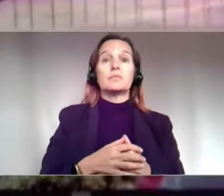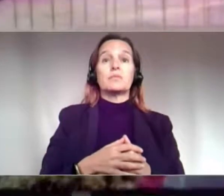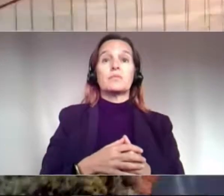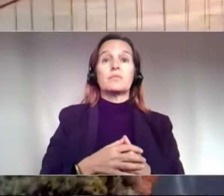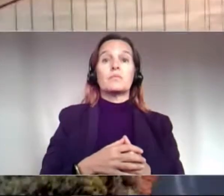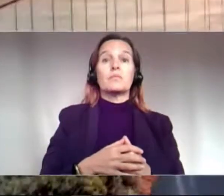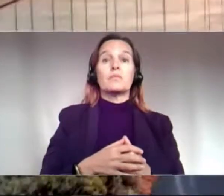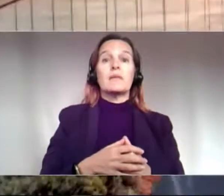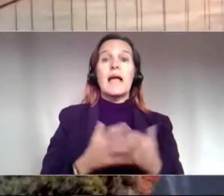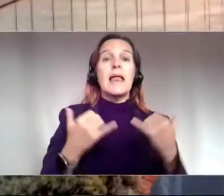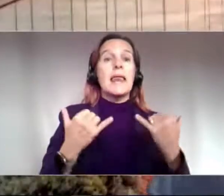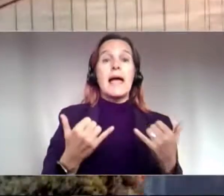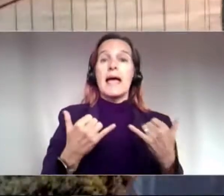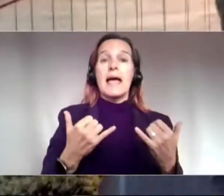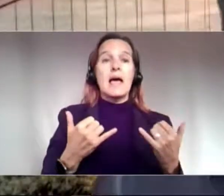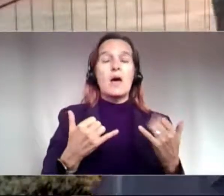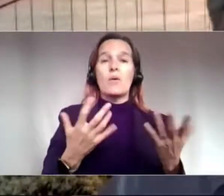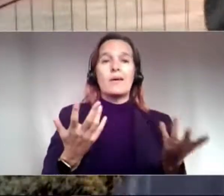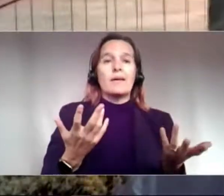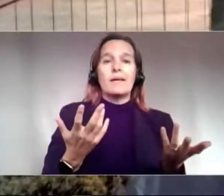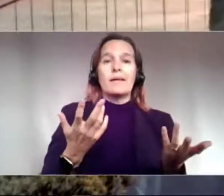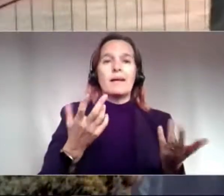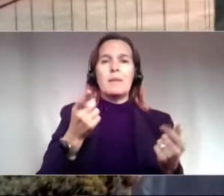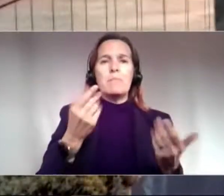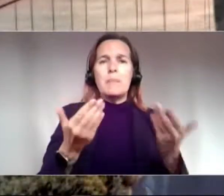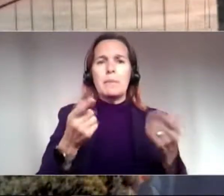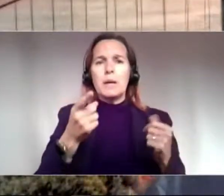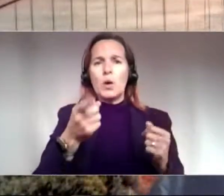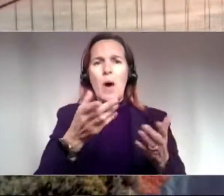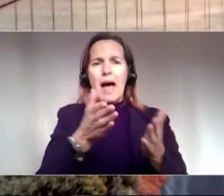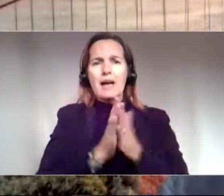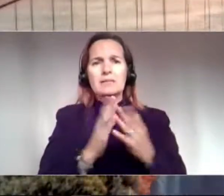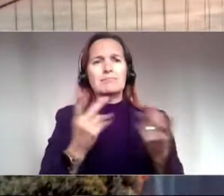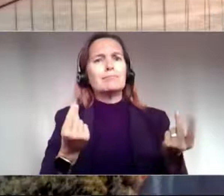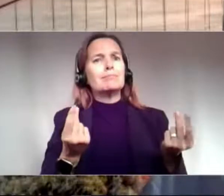how can we deal with these smoke impacts?